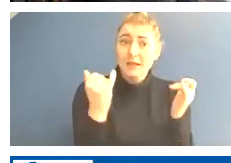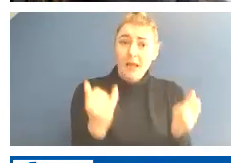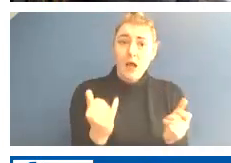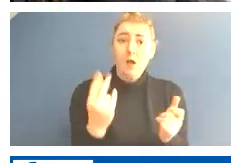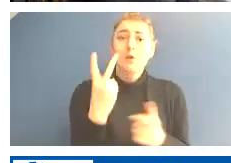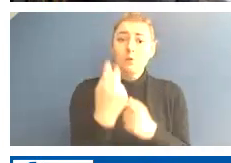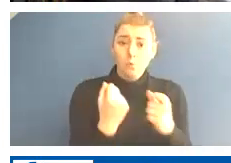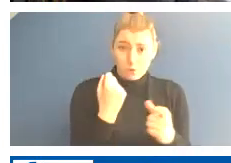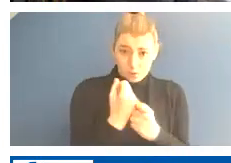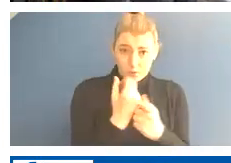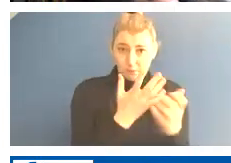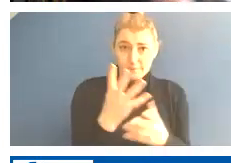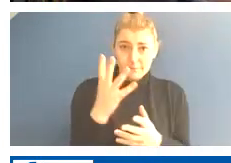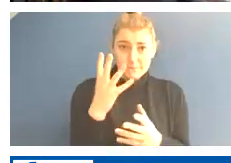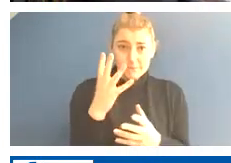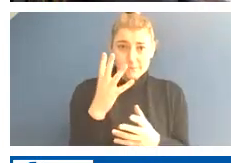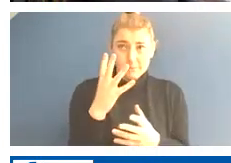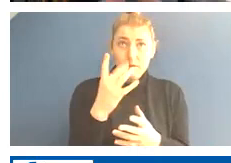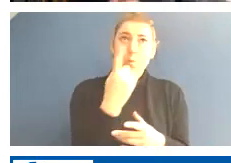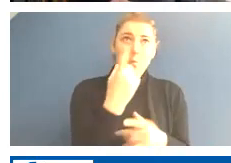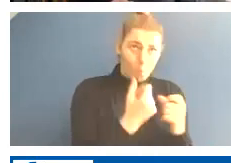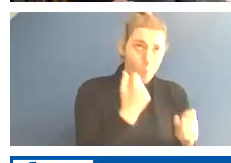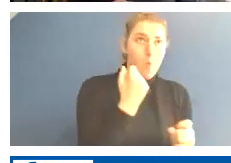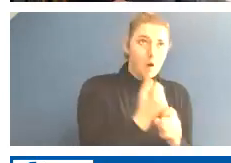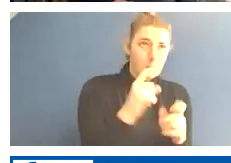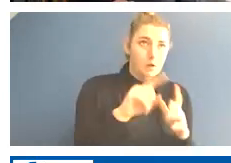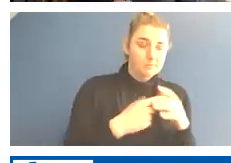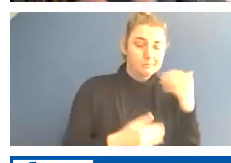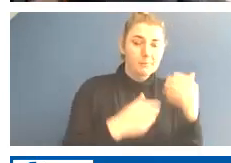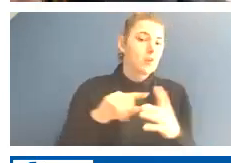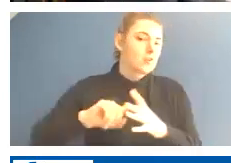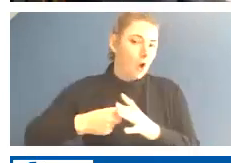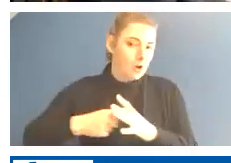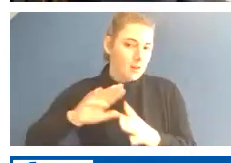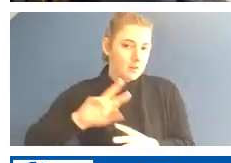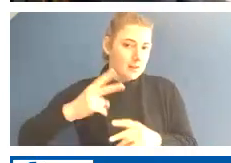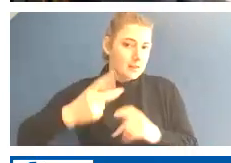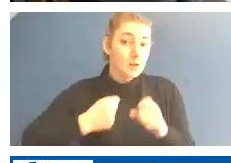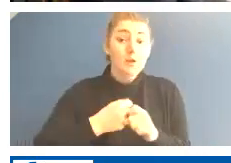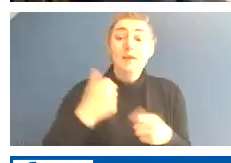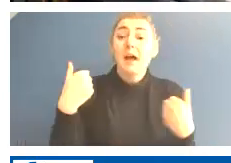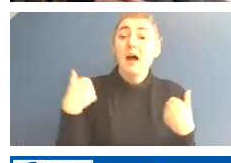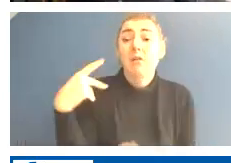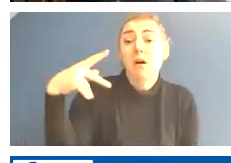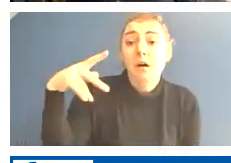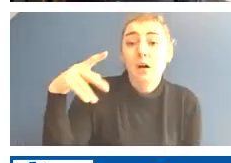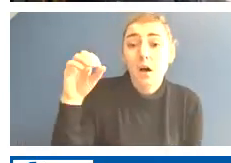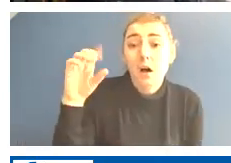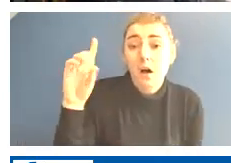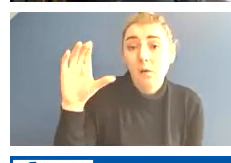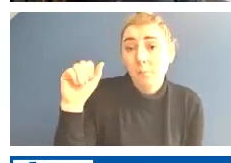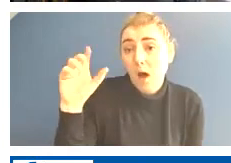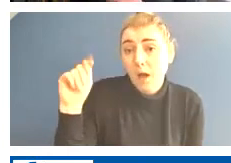years into, or actually 1 year into, starting the second year, a podcast focused